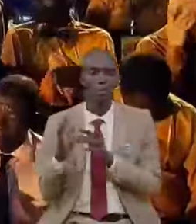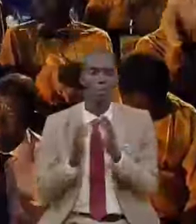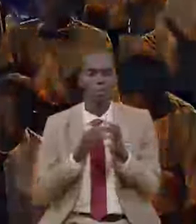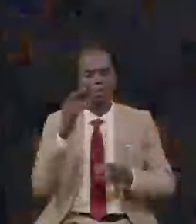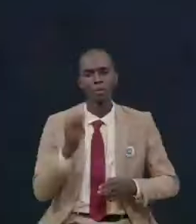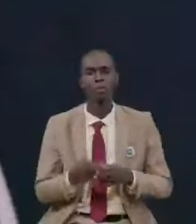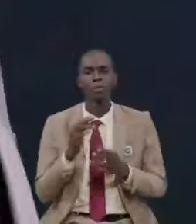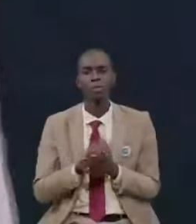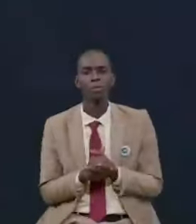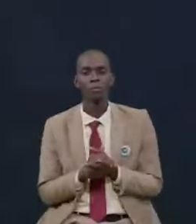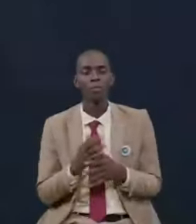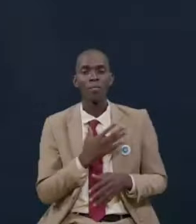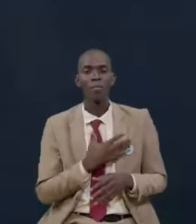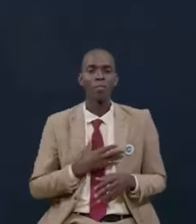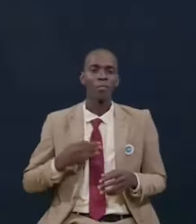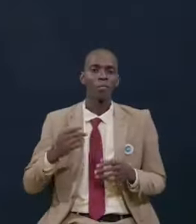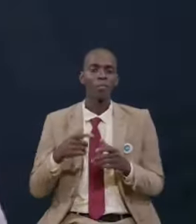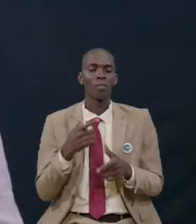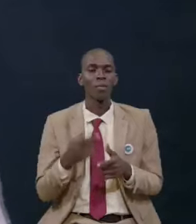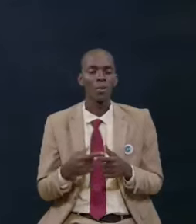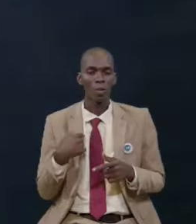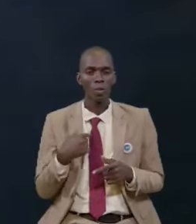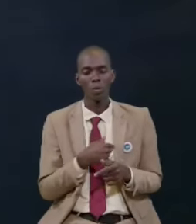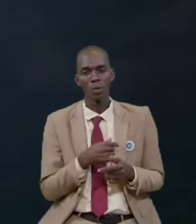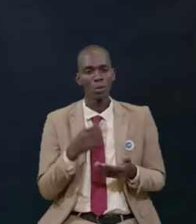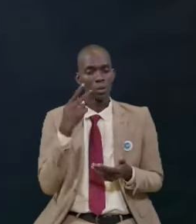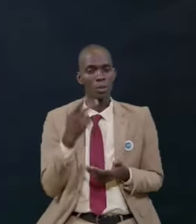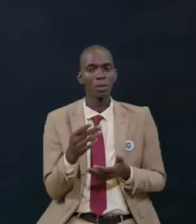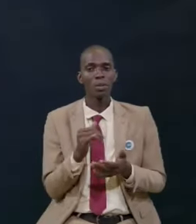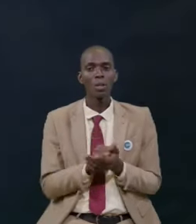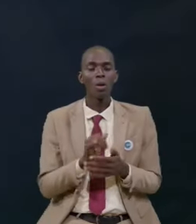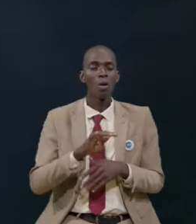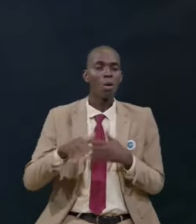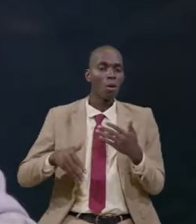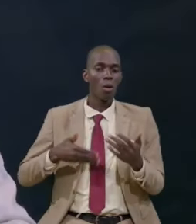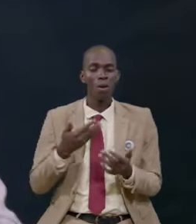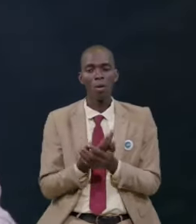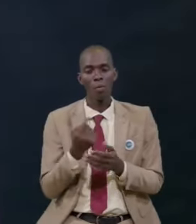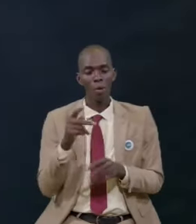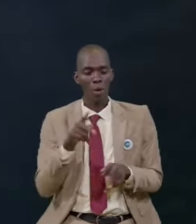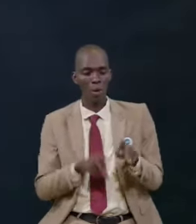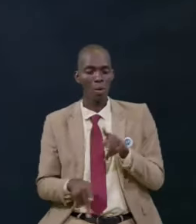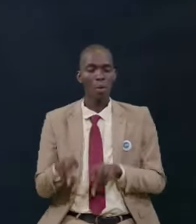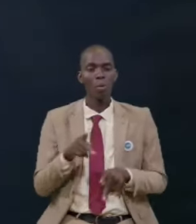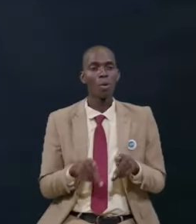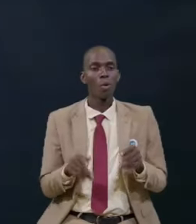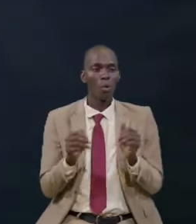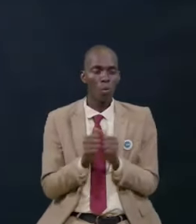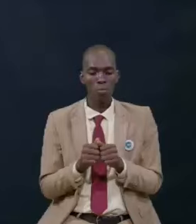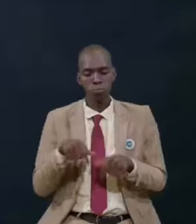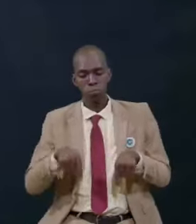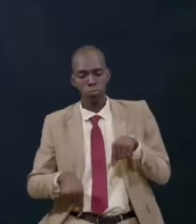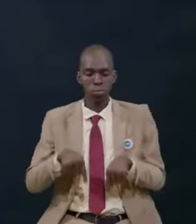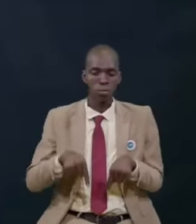we're told that all the people were palsies and that were lame, they were healed. And the